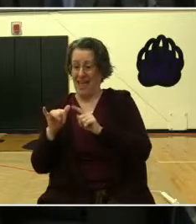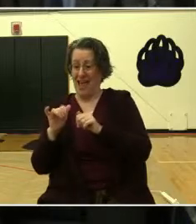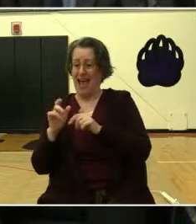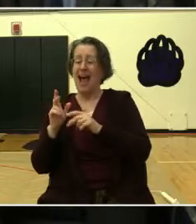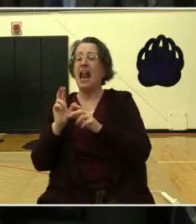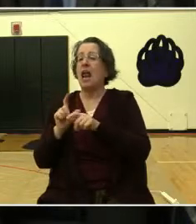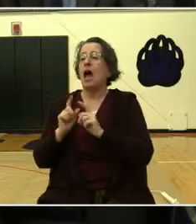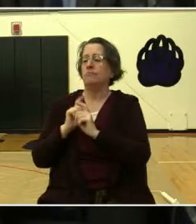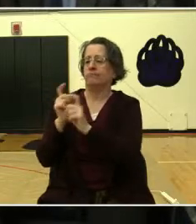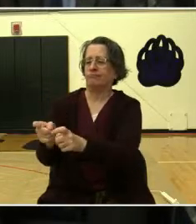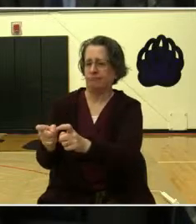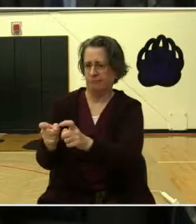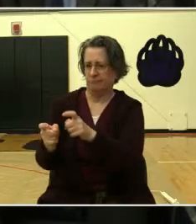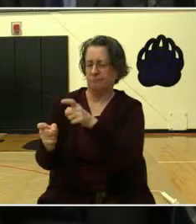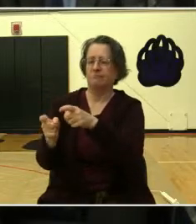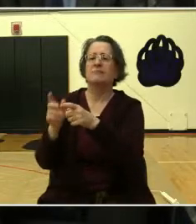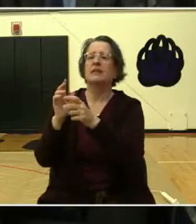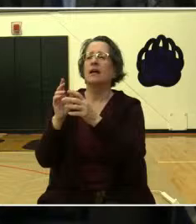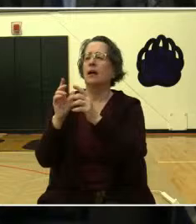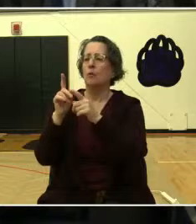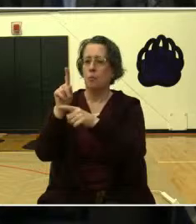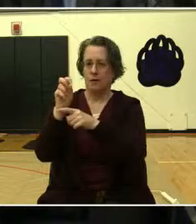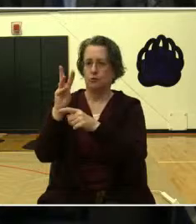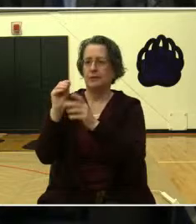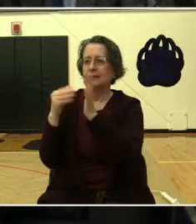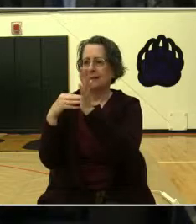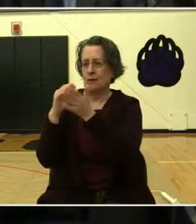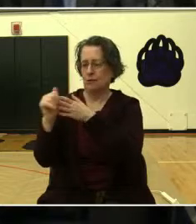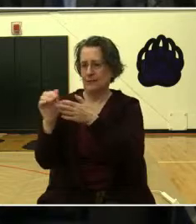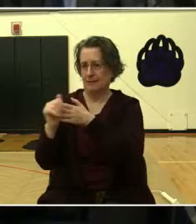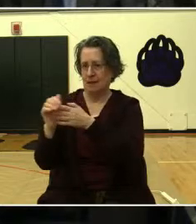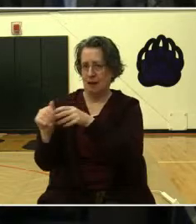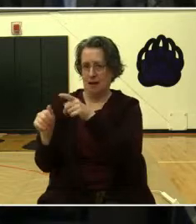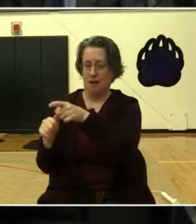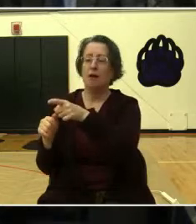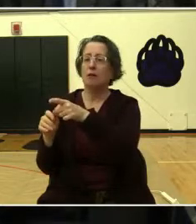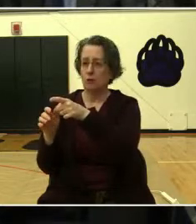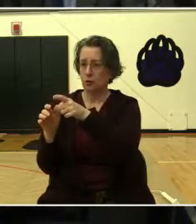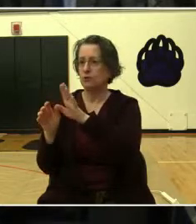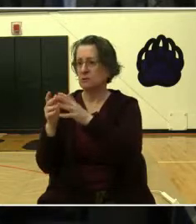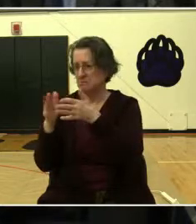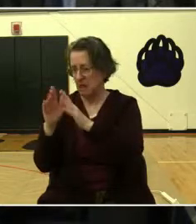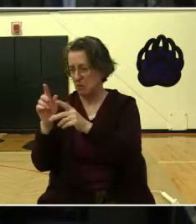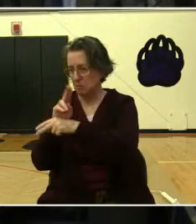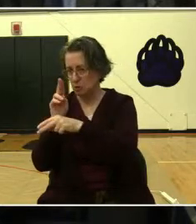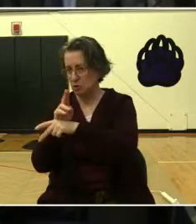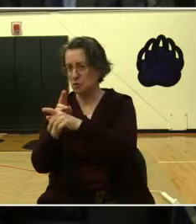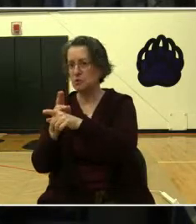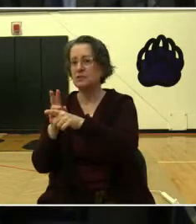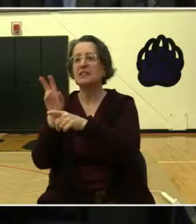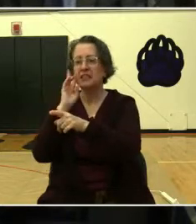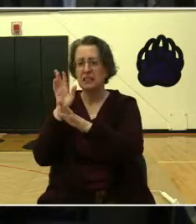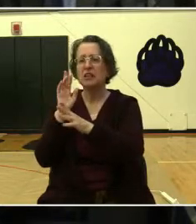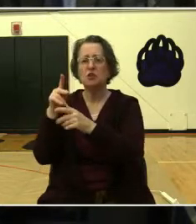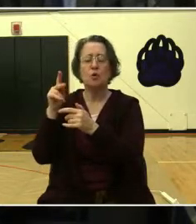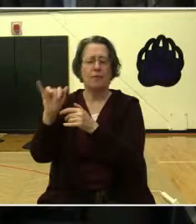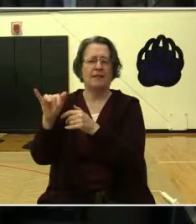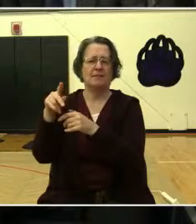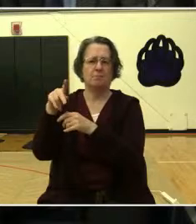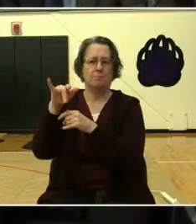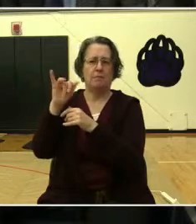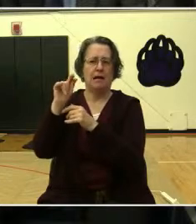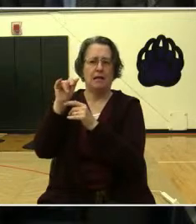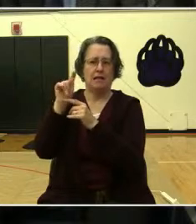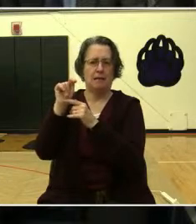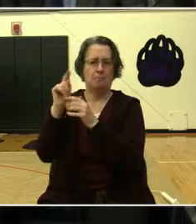um uh to utilize uh those funds uh and then come back to the board after those two years so